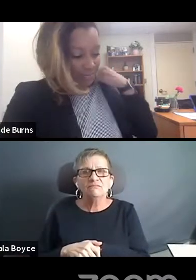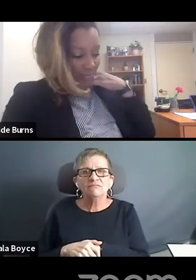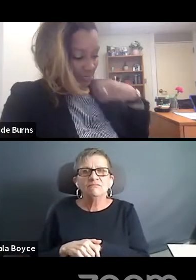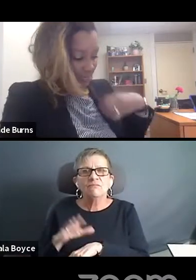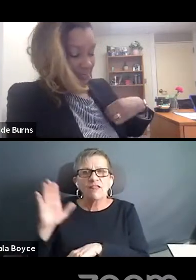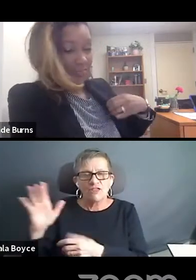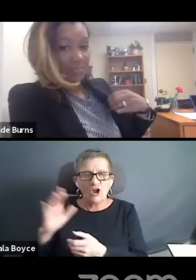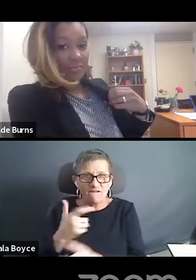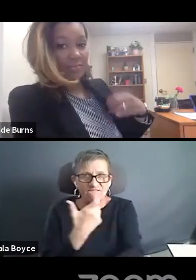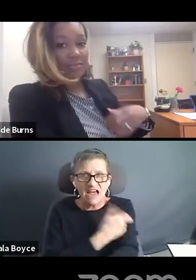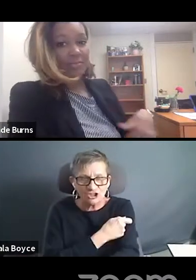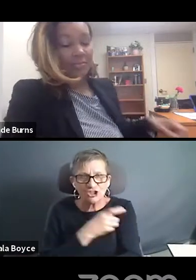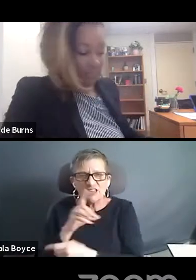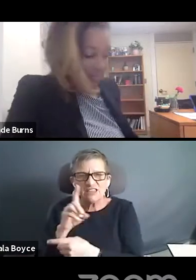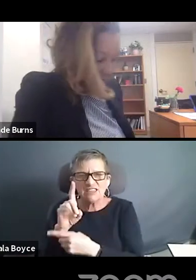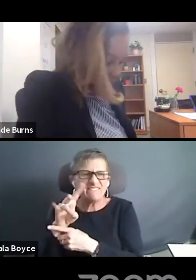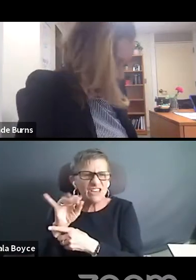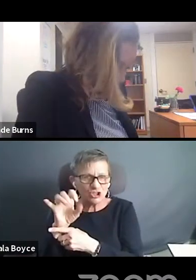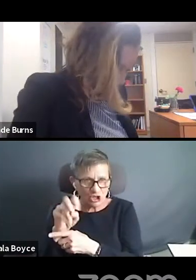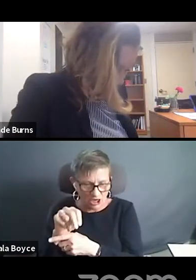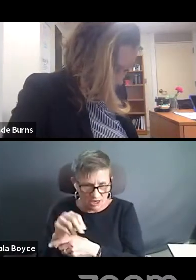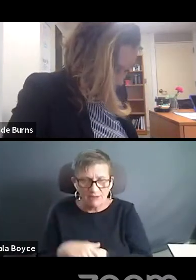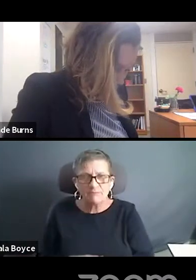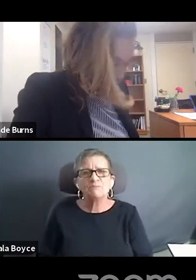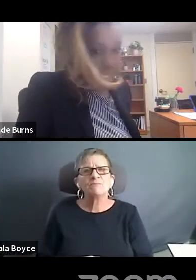their vaccine division. And